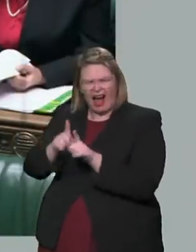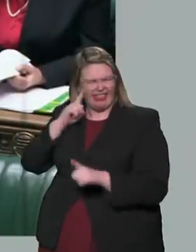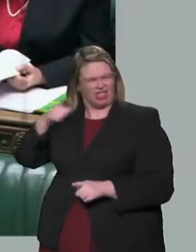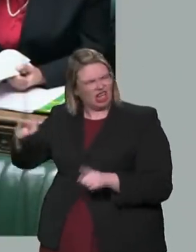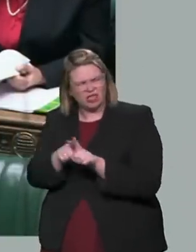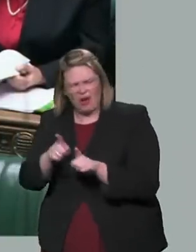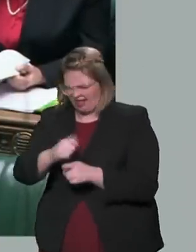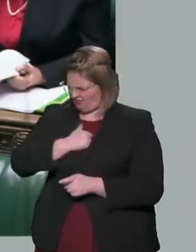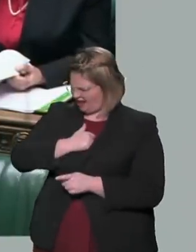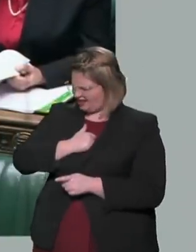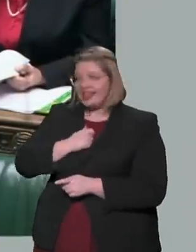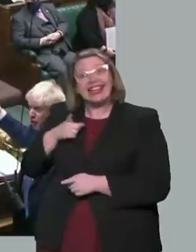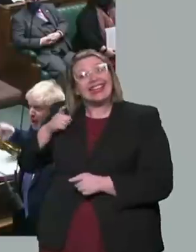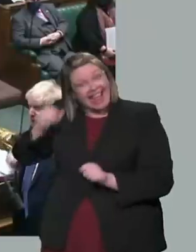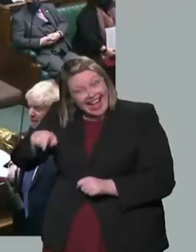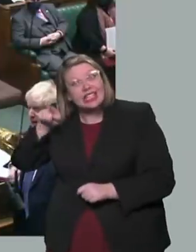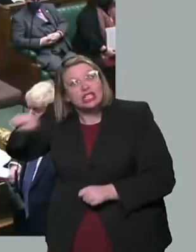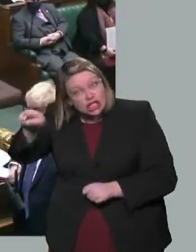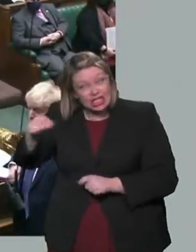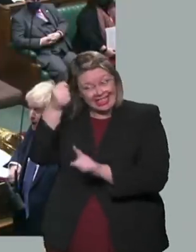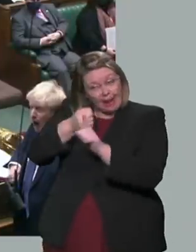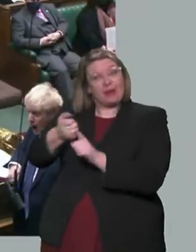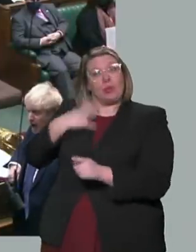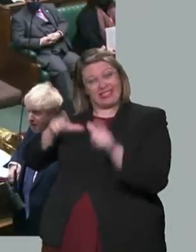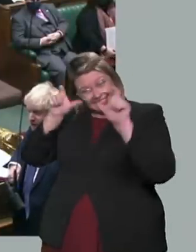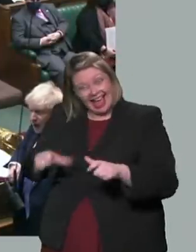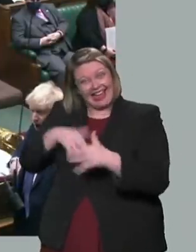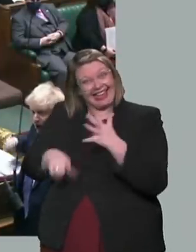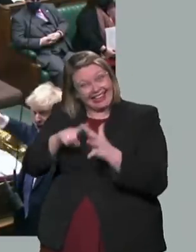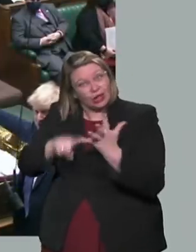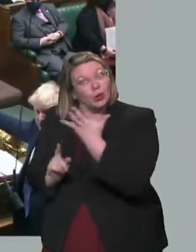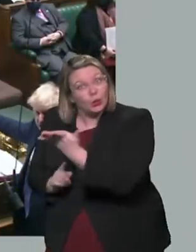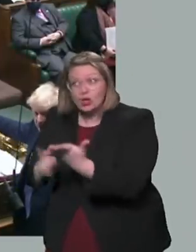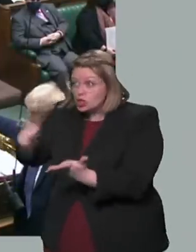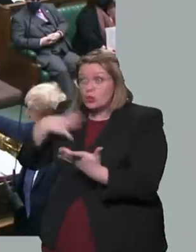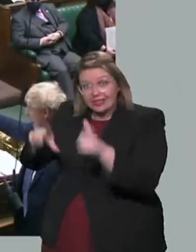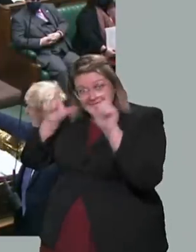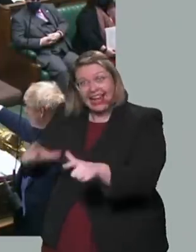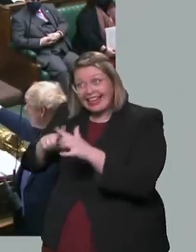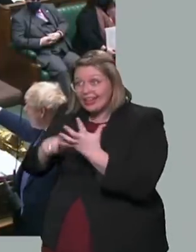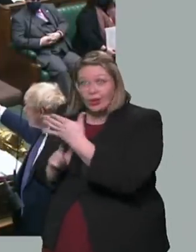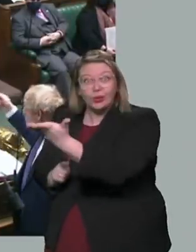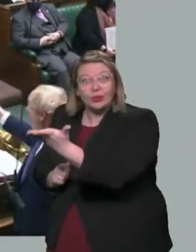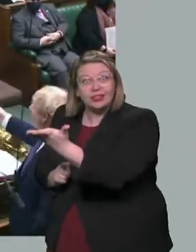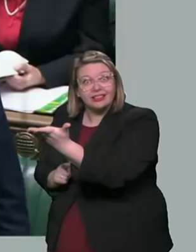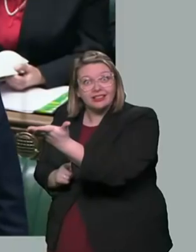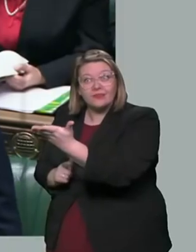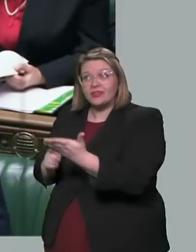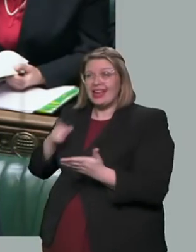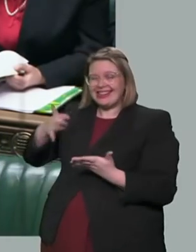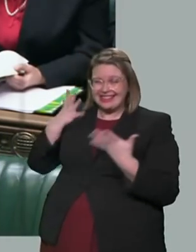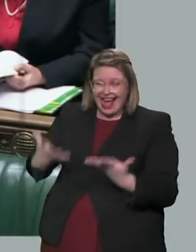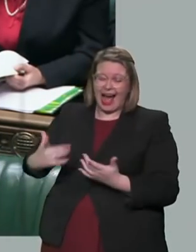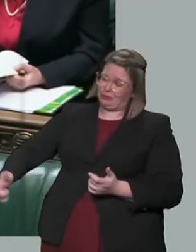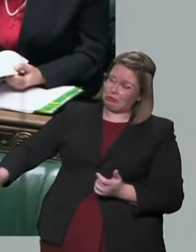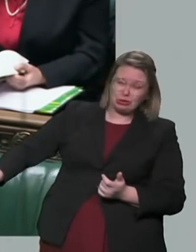think. Oh yes, she campaigned to remain in the EU. Oh yes, she did. They now have the barefaced